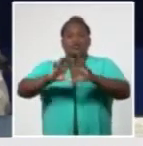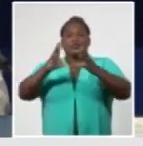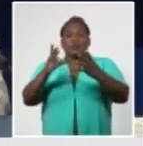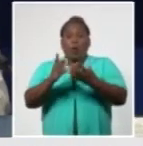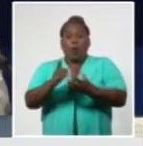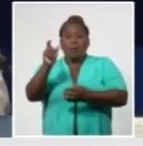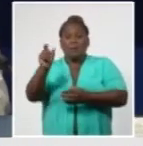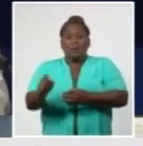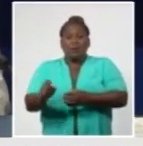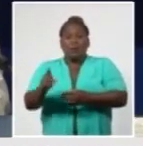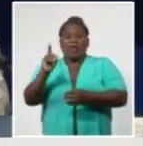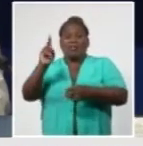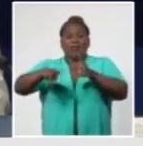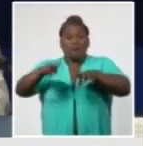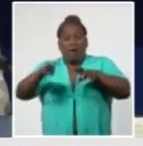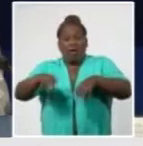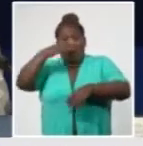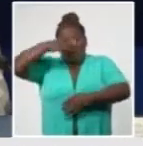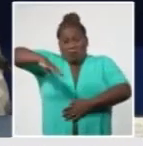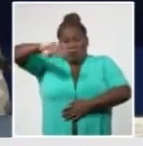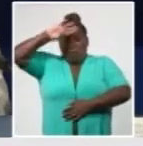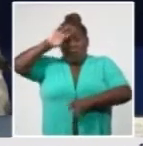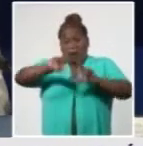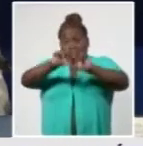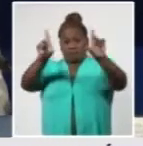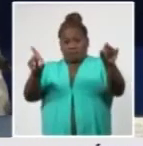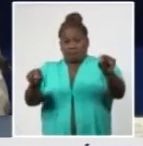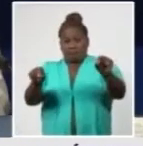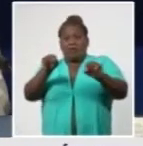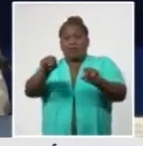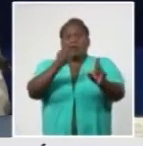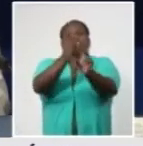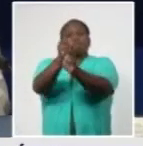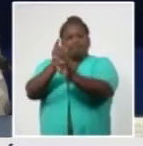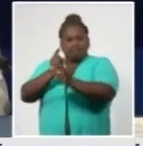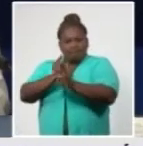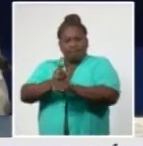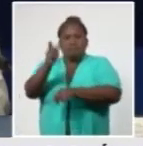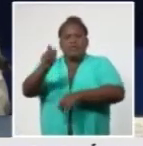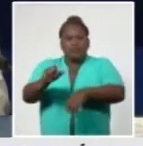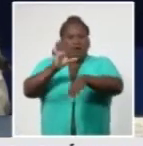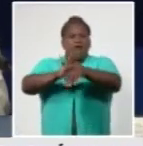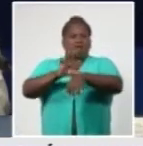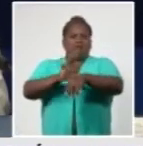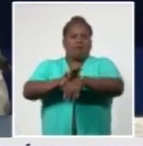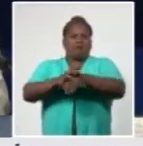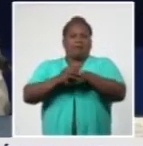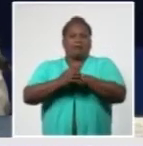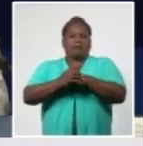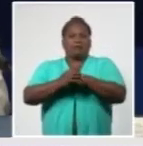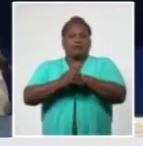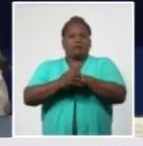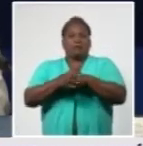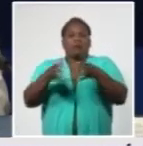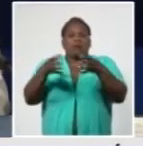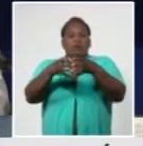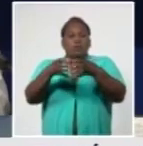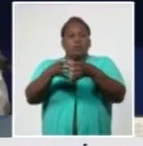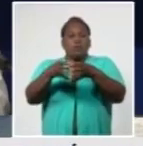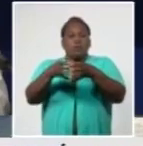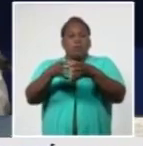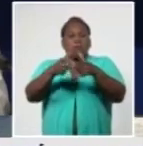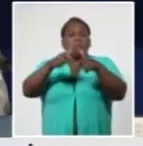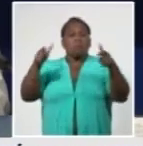this, 215 people in the pandemic of Cuba have been confirmed case